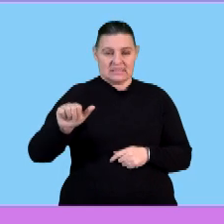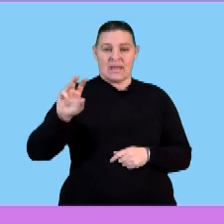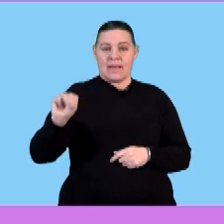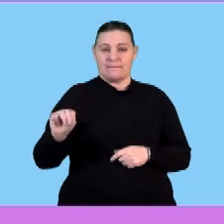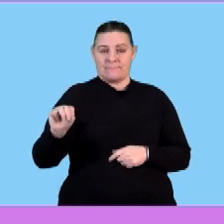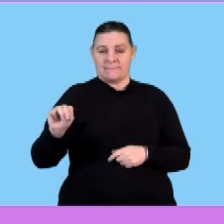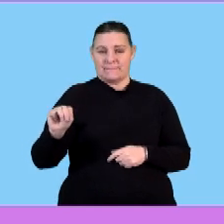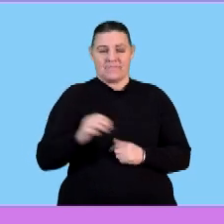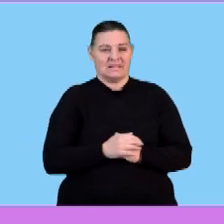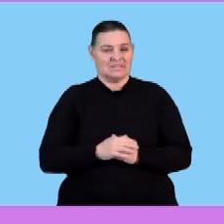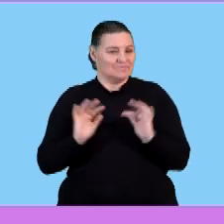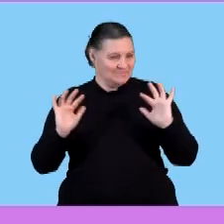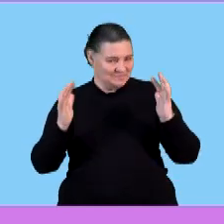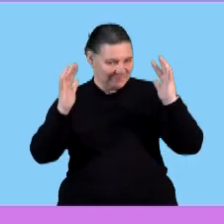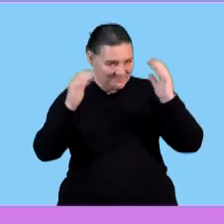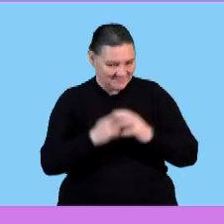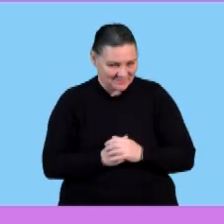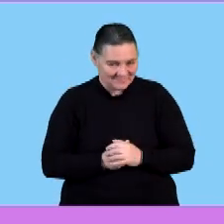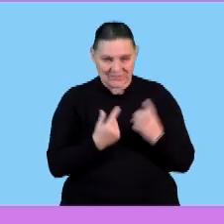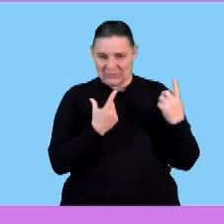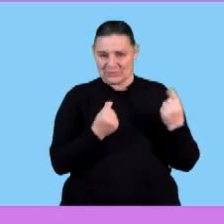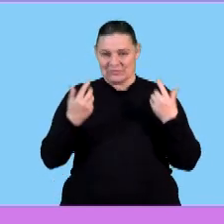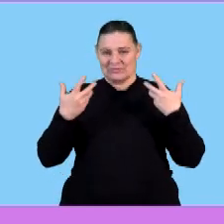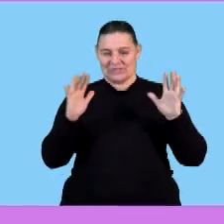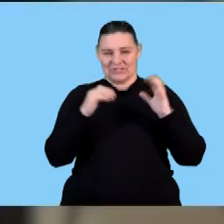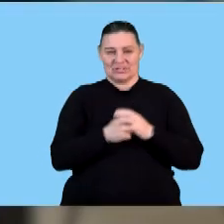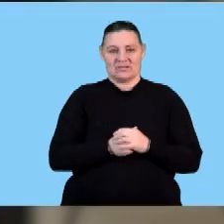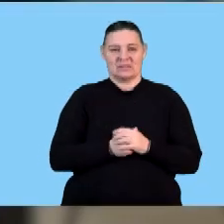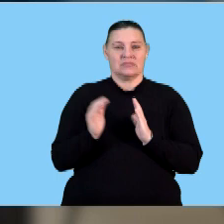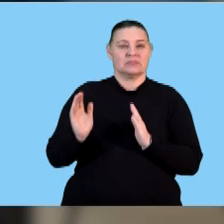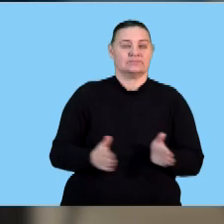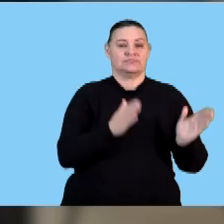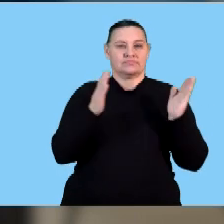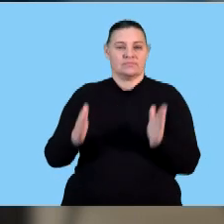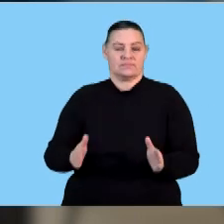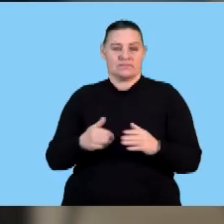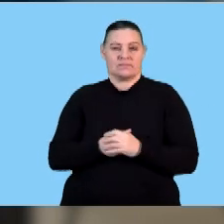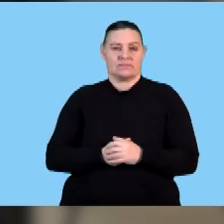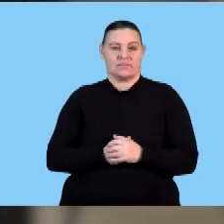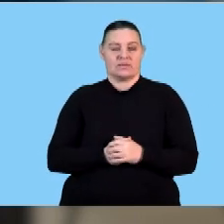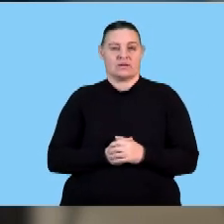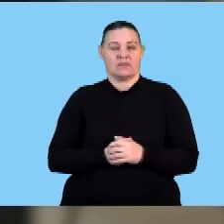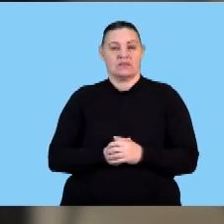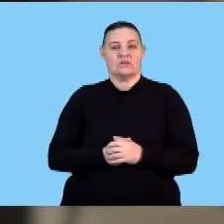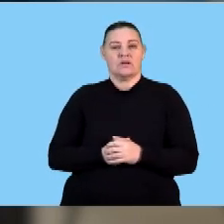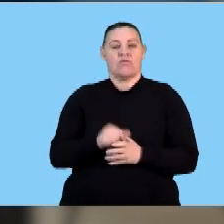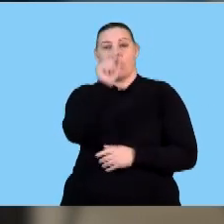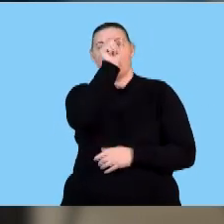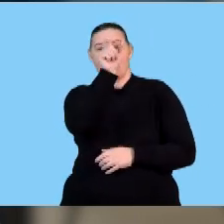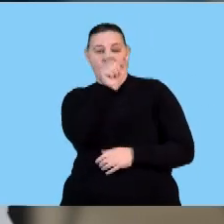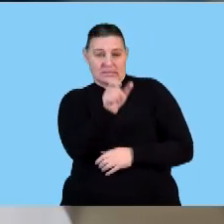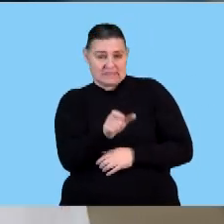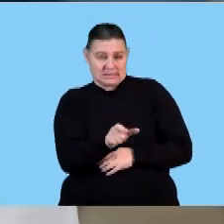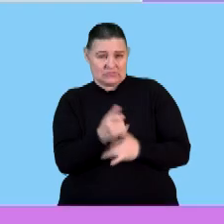16,6526 meters. Ah, there we go. Revision done. Let's move on. So the words we're